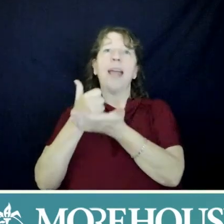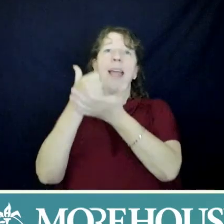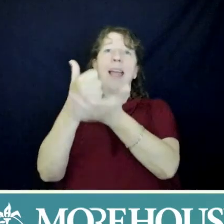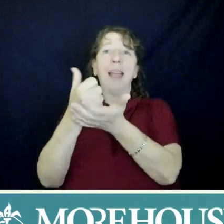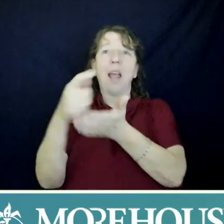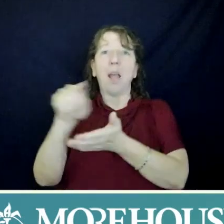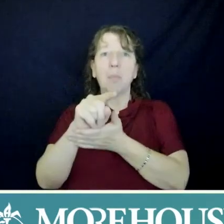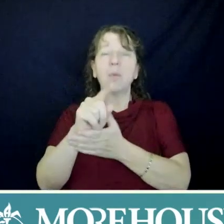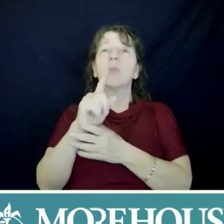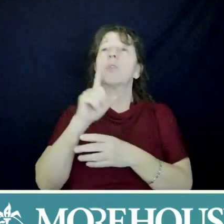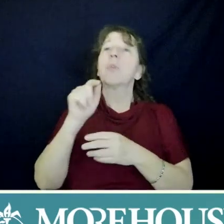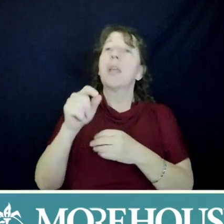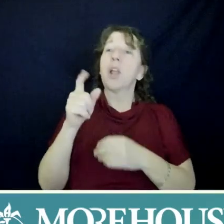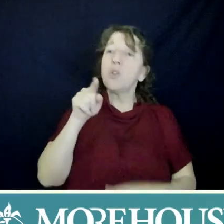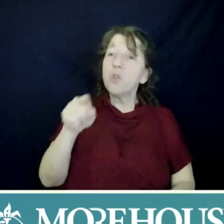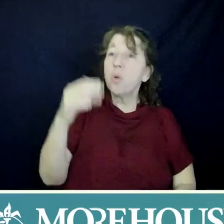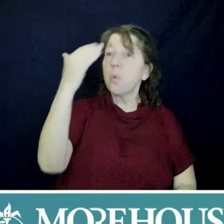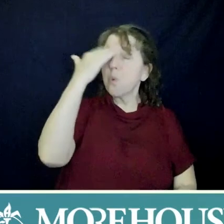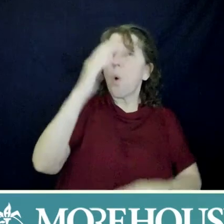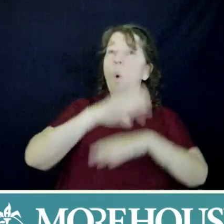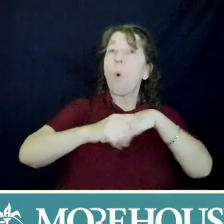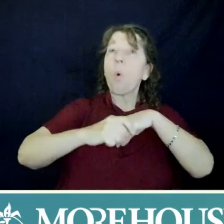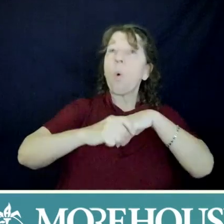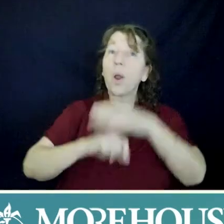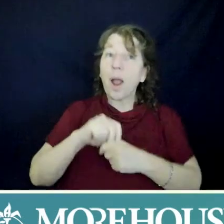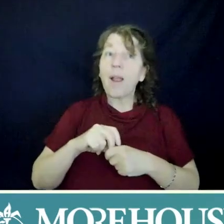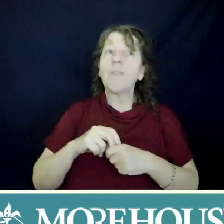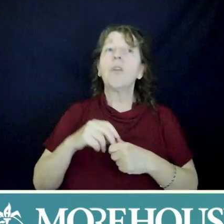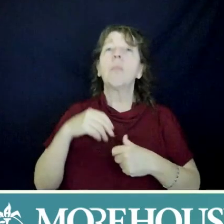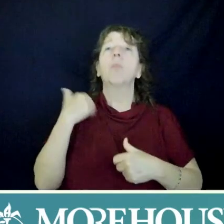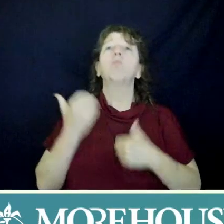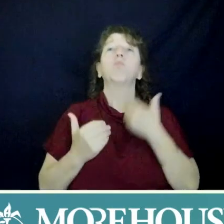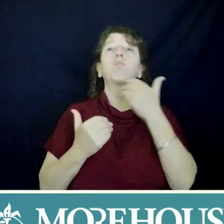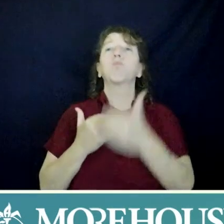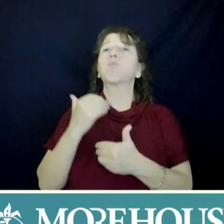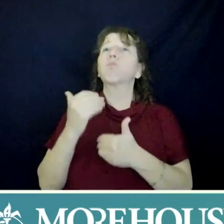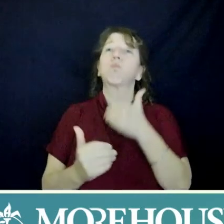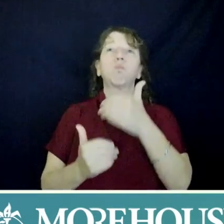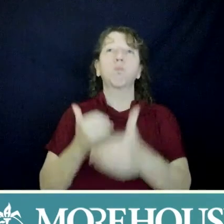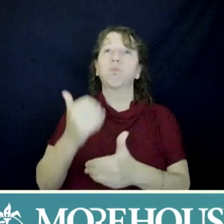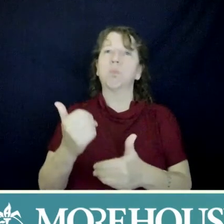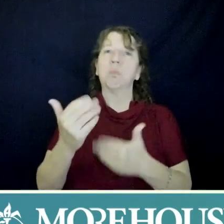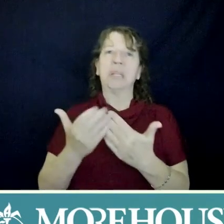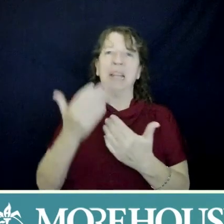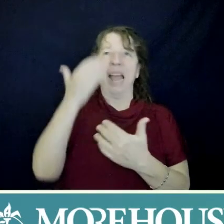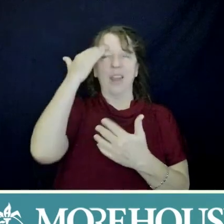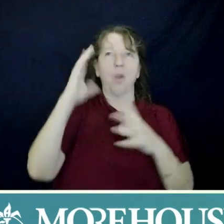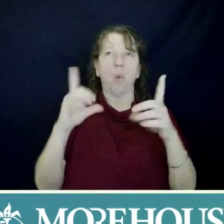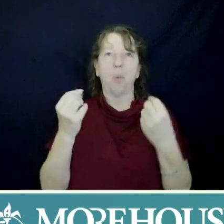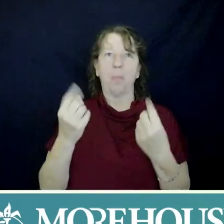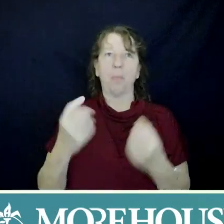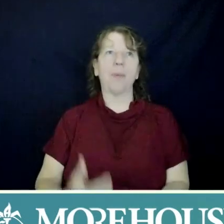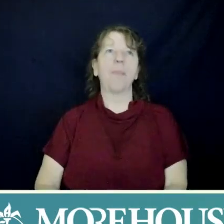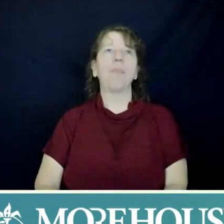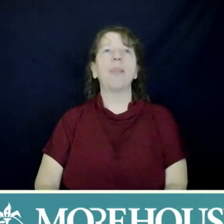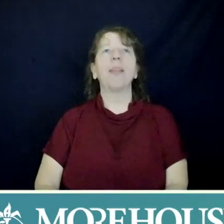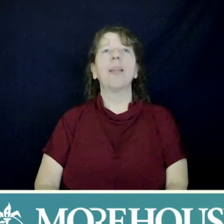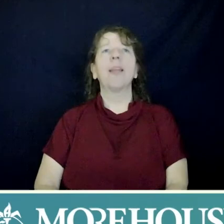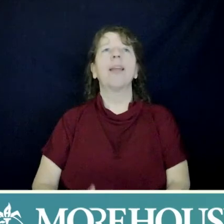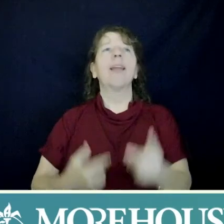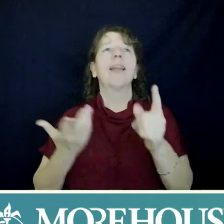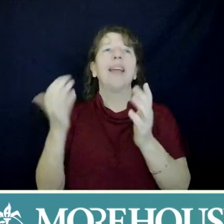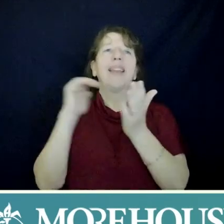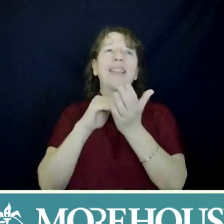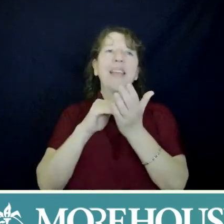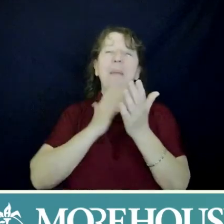sure that you feel comfortable as you move through this process. And again, here's